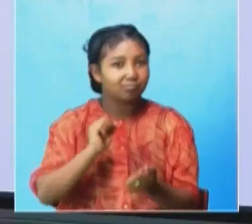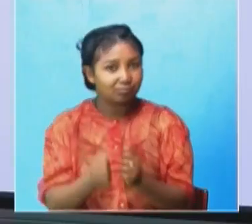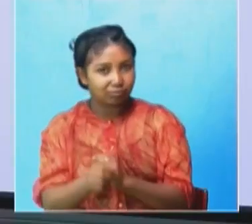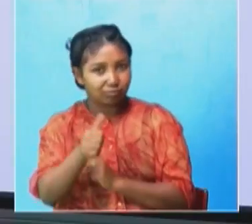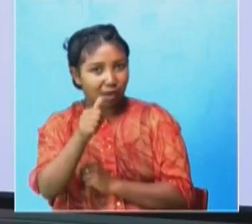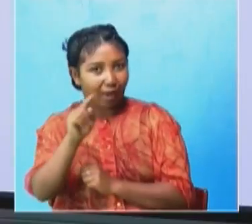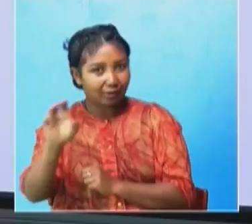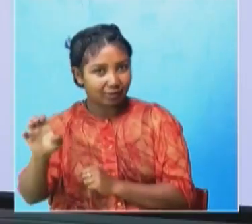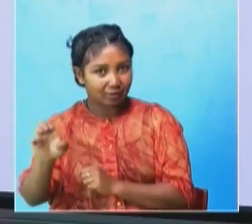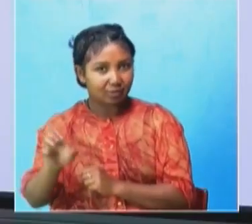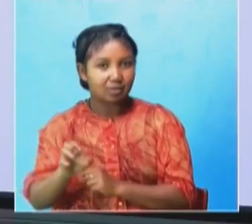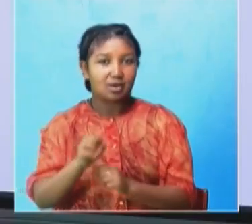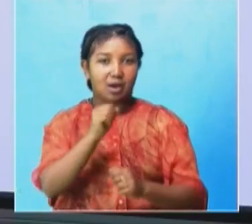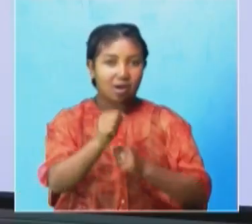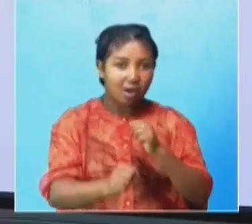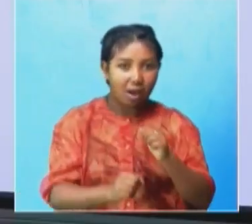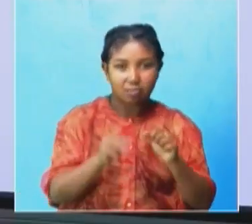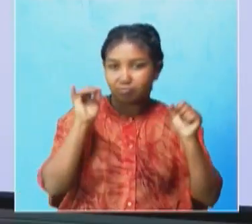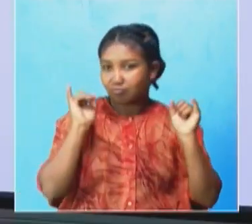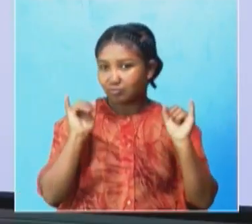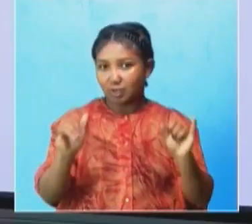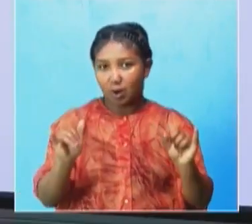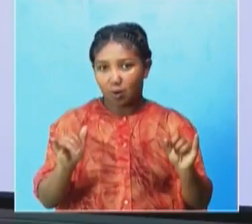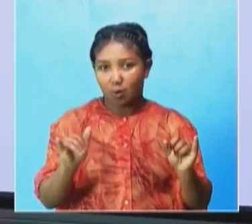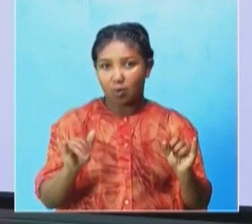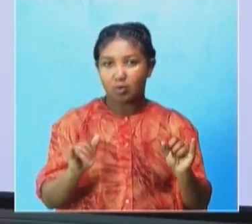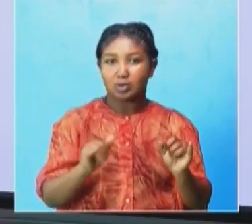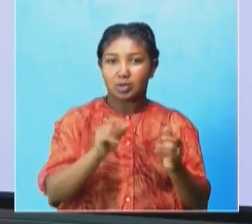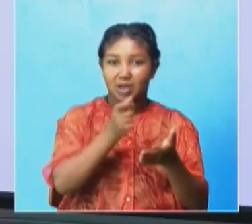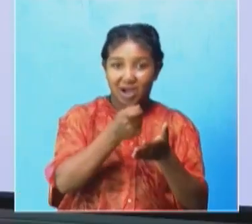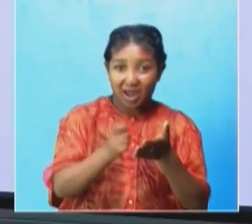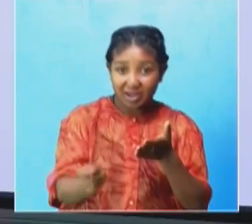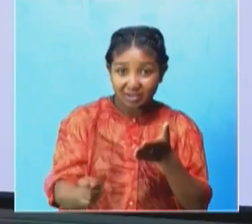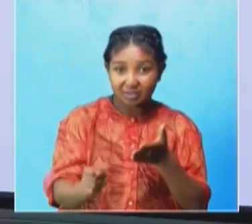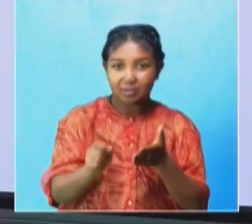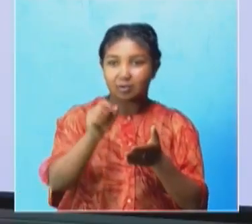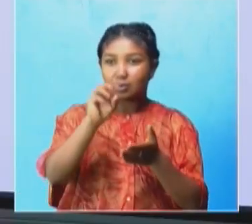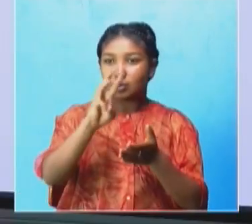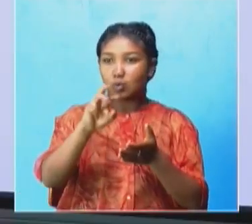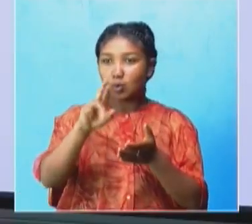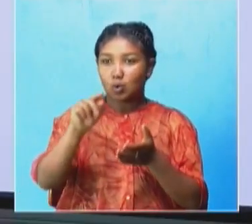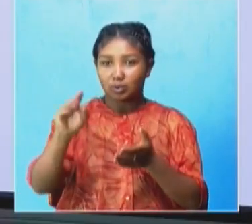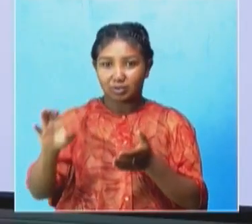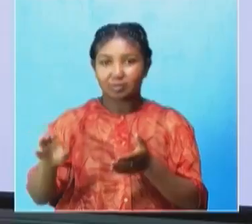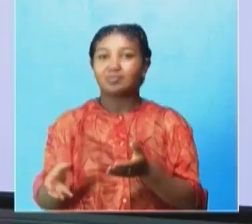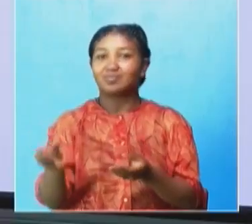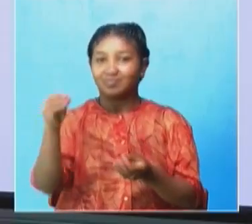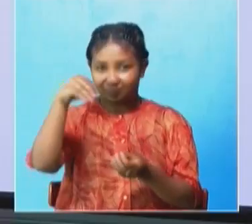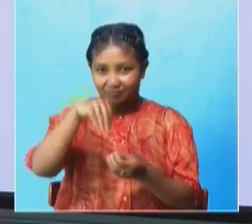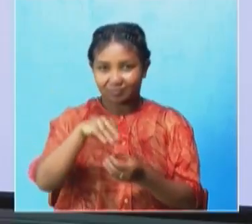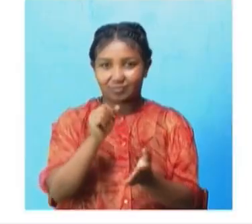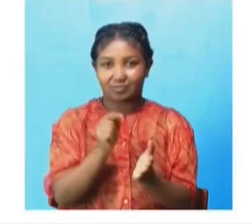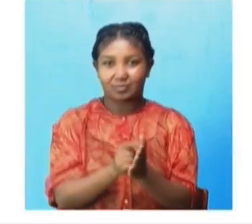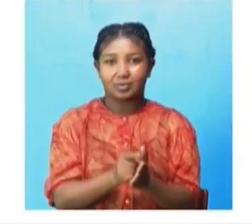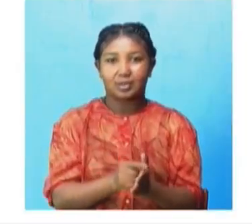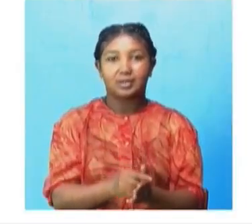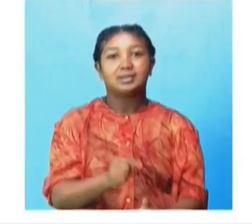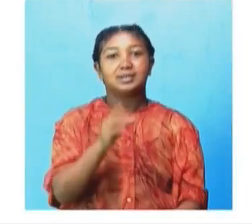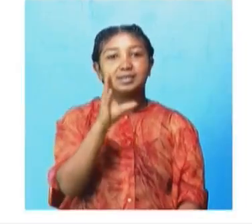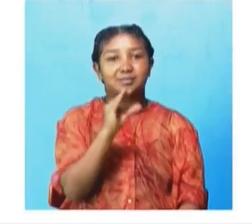ate. Run, ran. Write, wrote. Let us add one more. Speak.